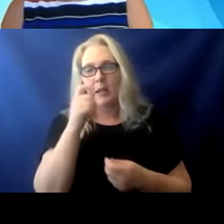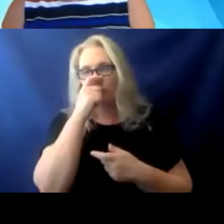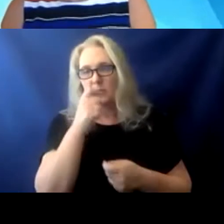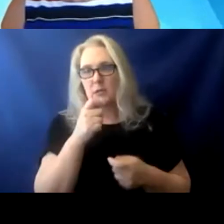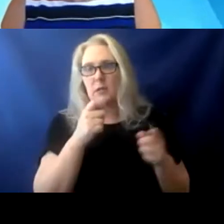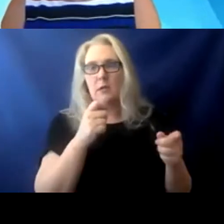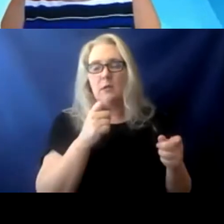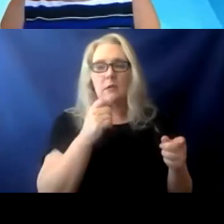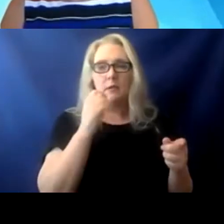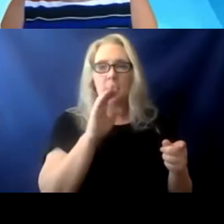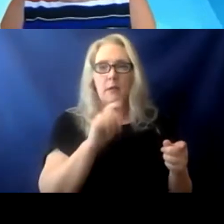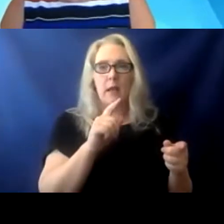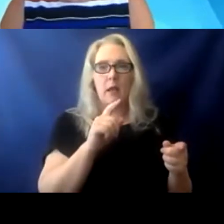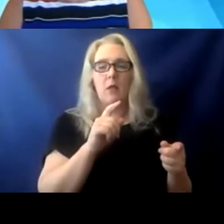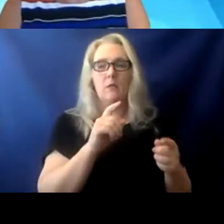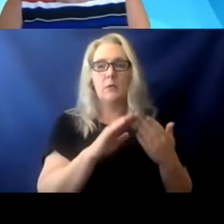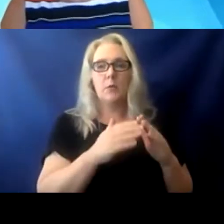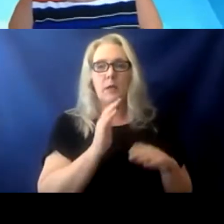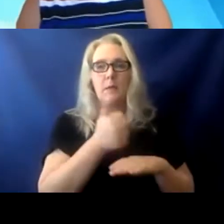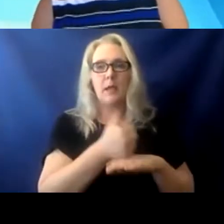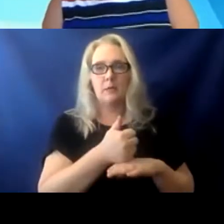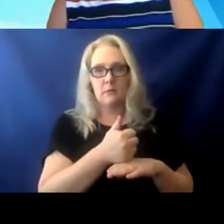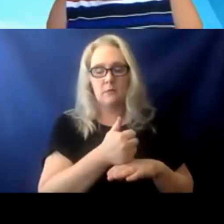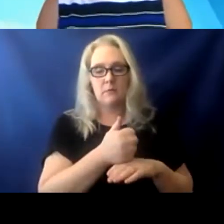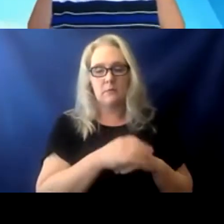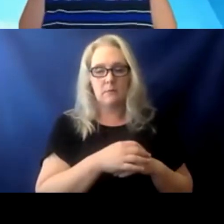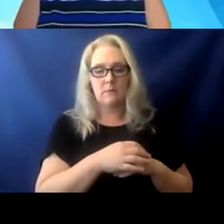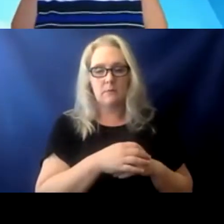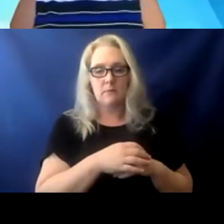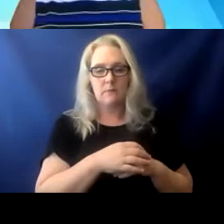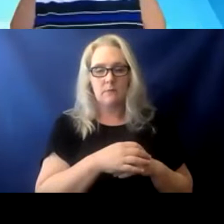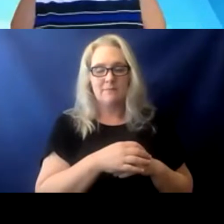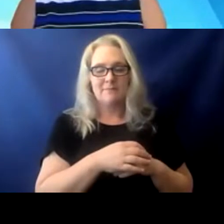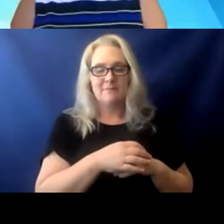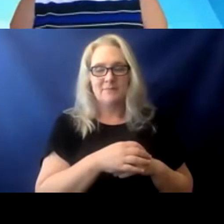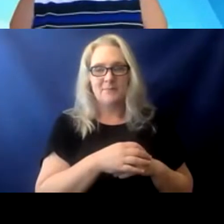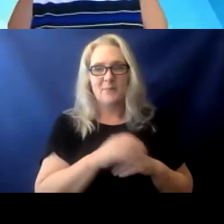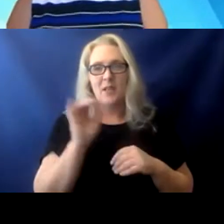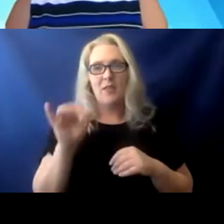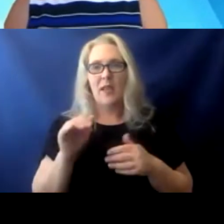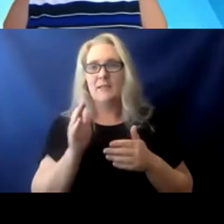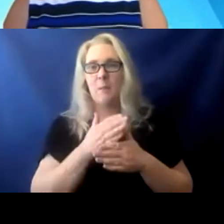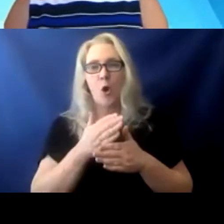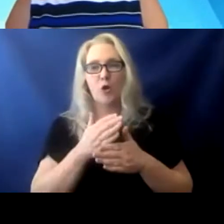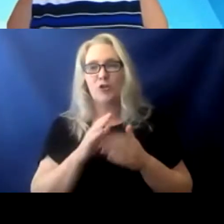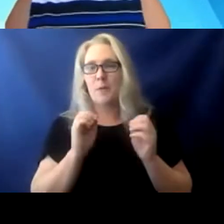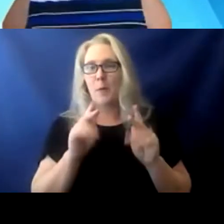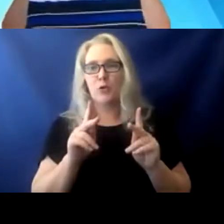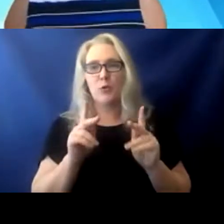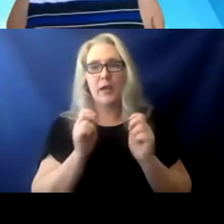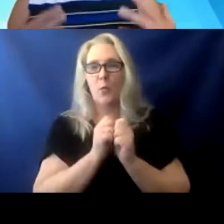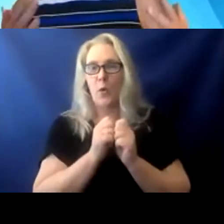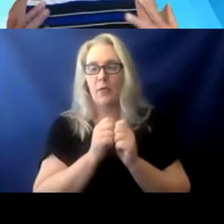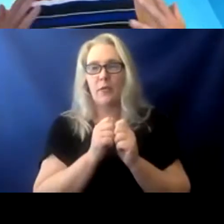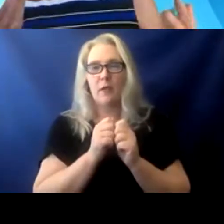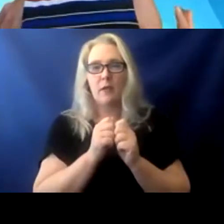Community-Based Services Compare. It's probably not the catchy name they'll come up with. But so I think that's a partnership opportunity that with